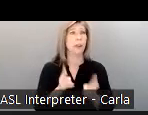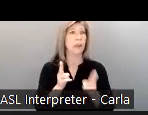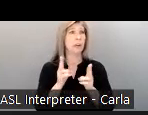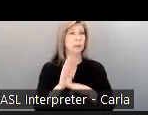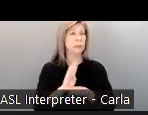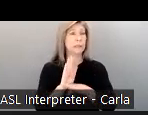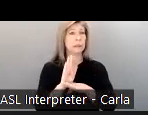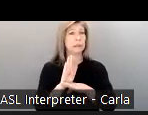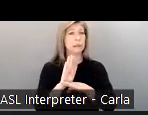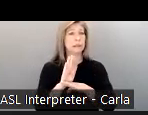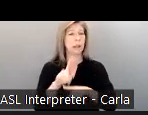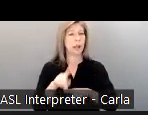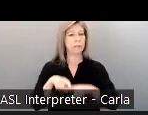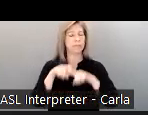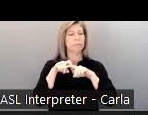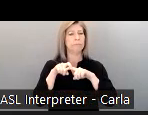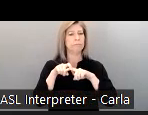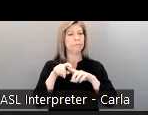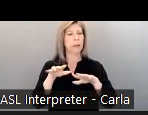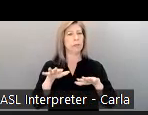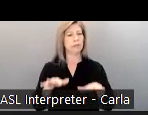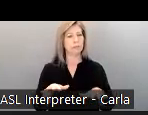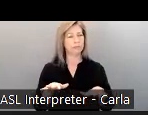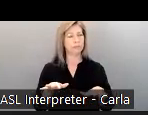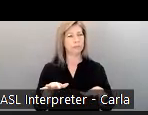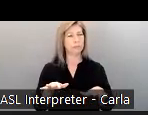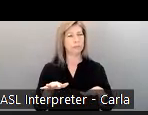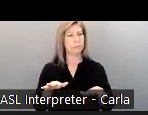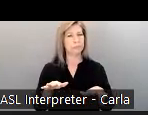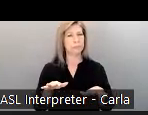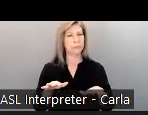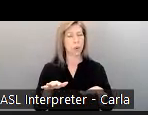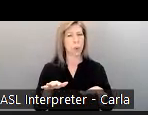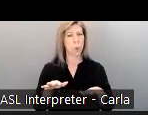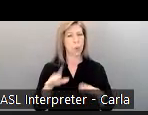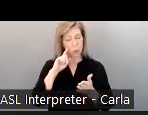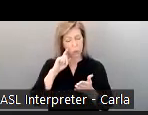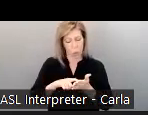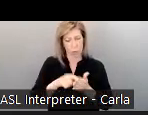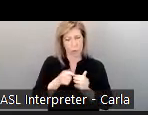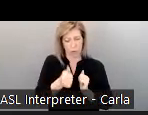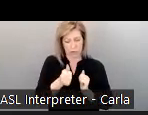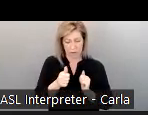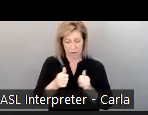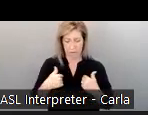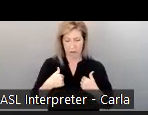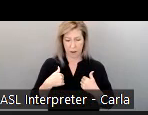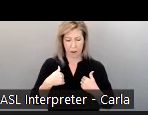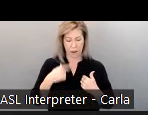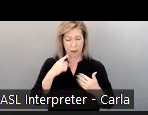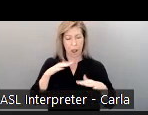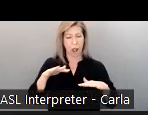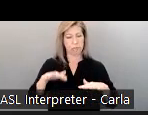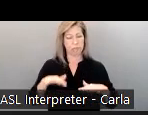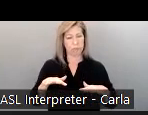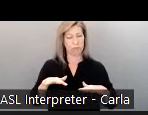notice what it's like to try and really pause and be present and connected to yourself as we move through